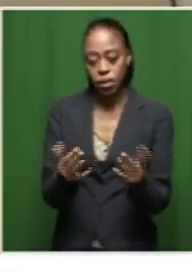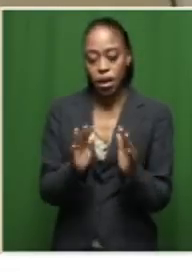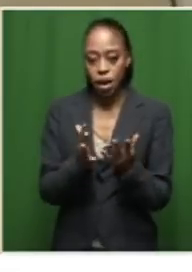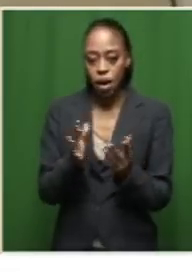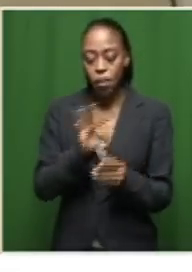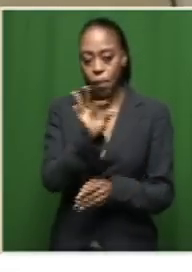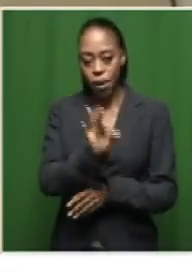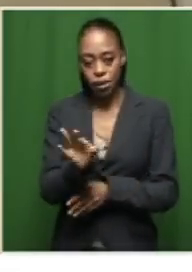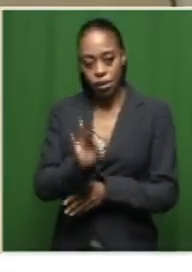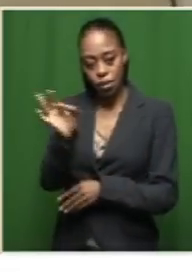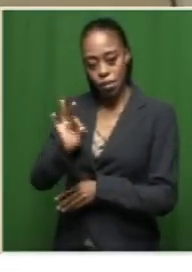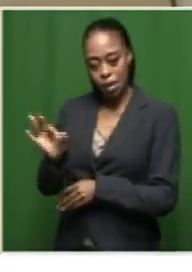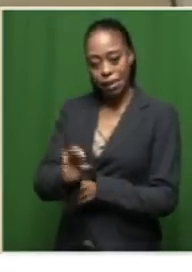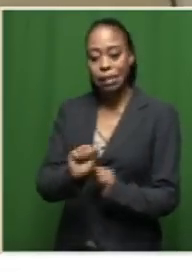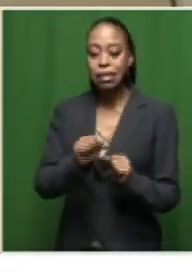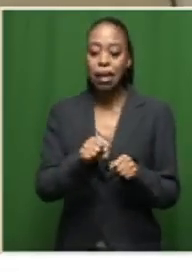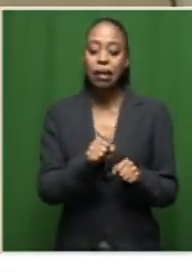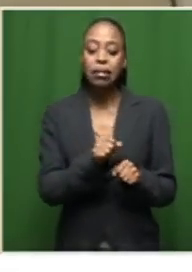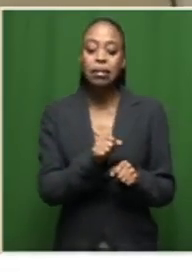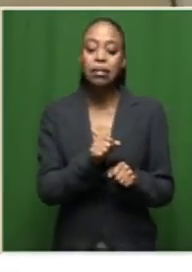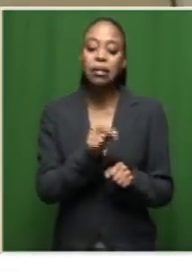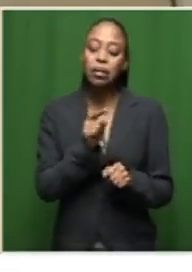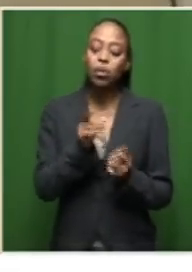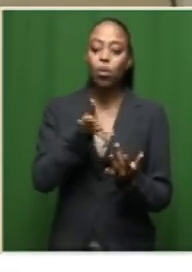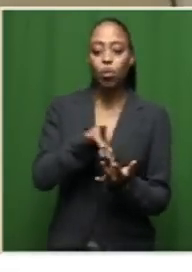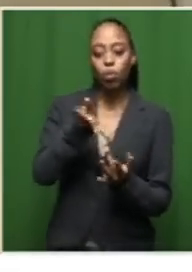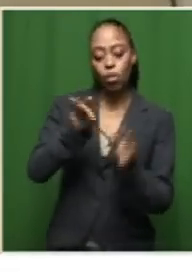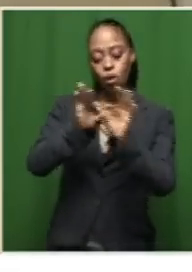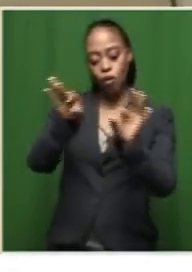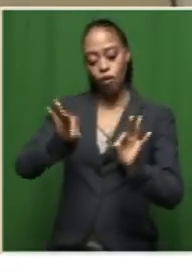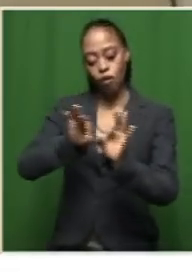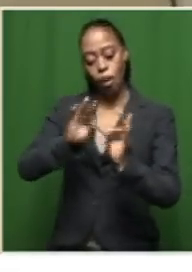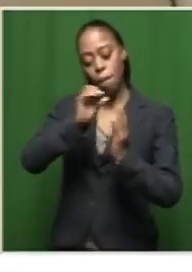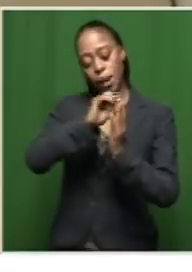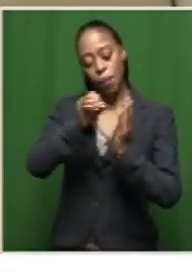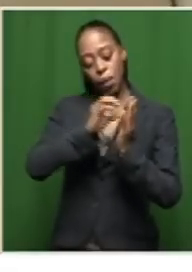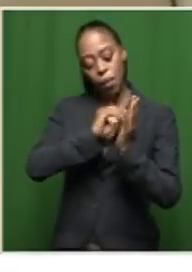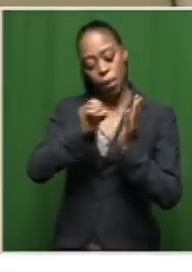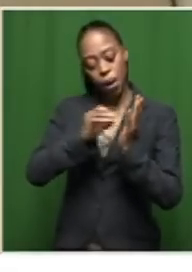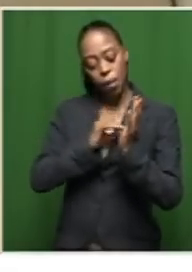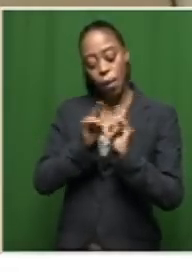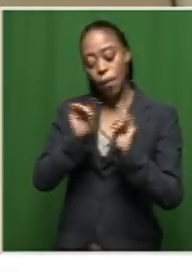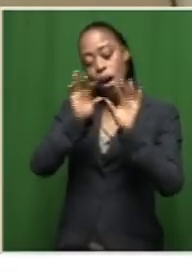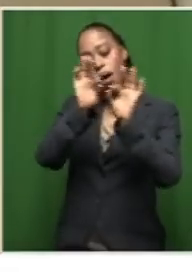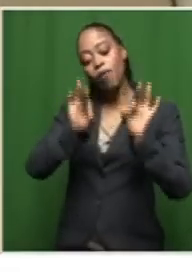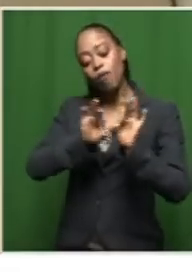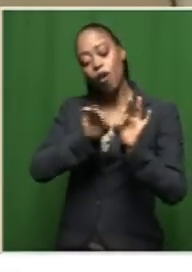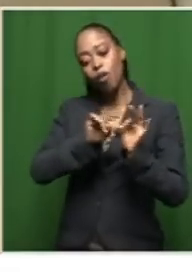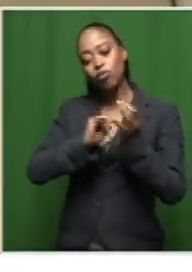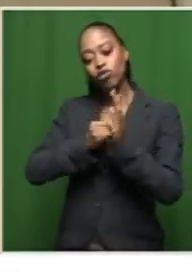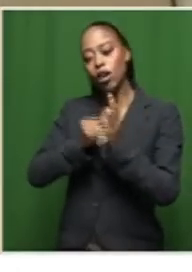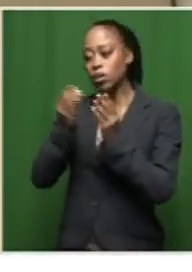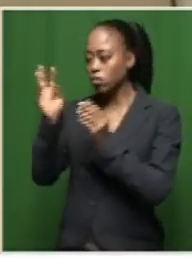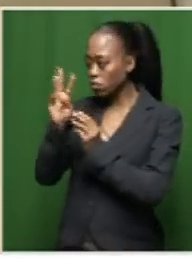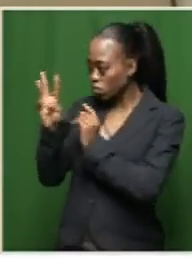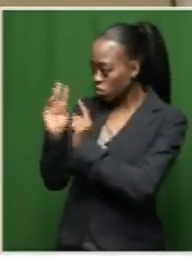of percentage, you can have a nomination form, but that nomination form is just an indication to the